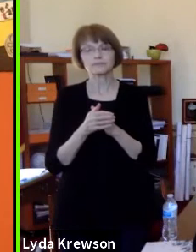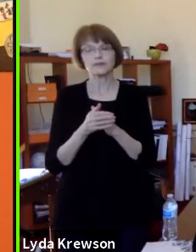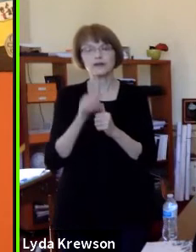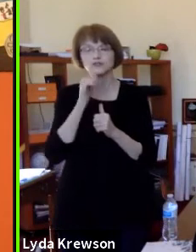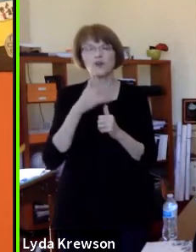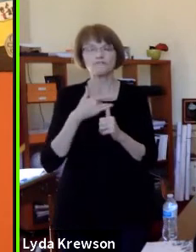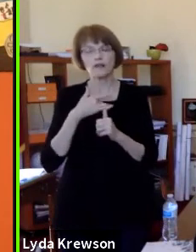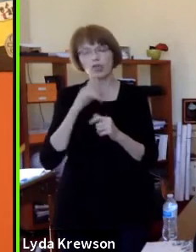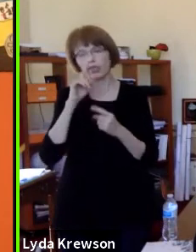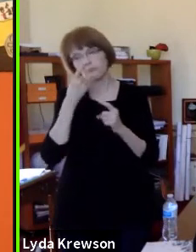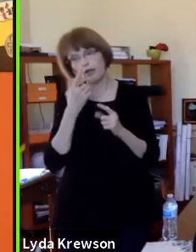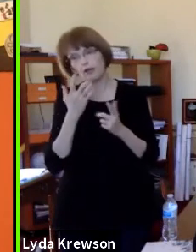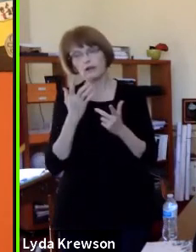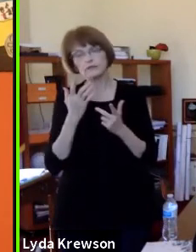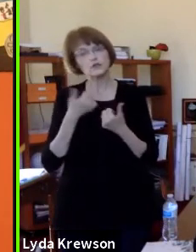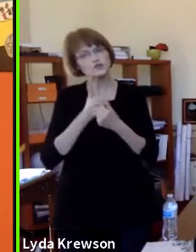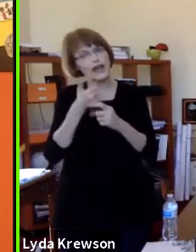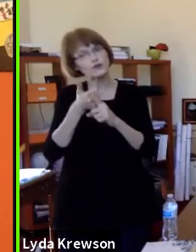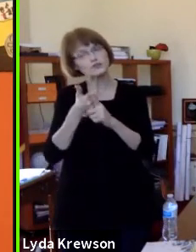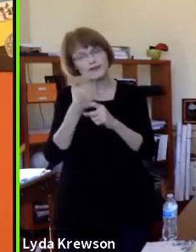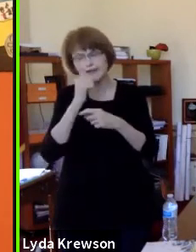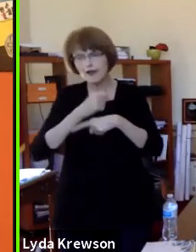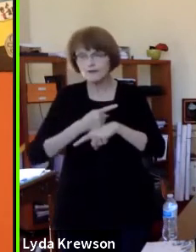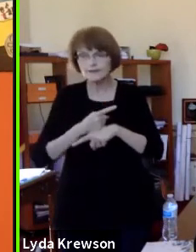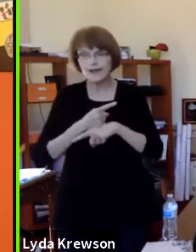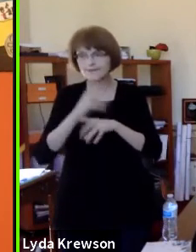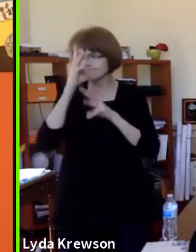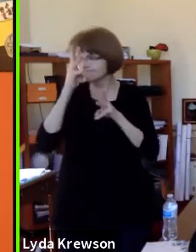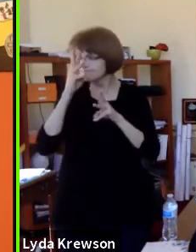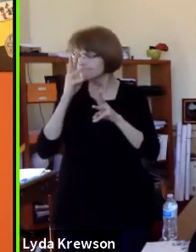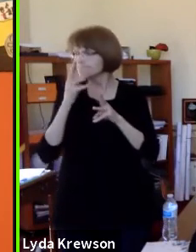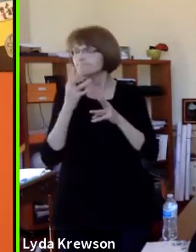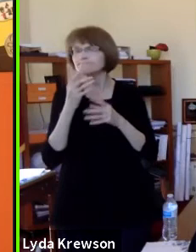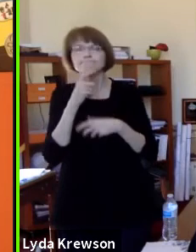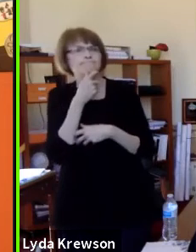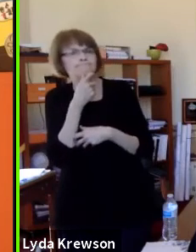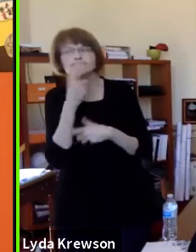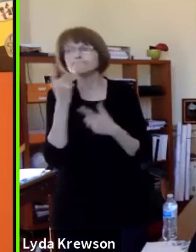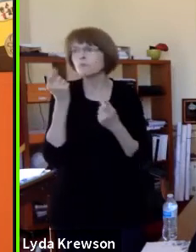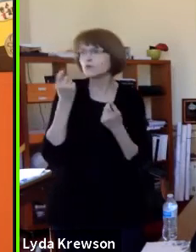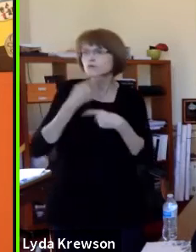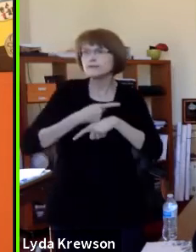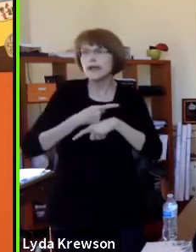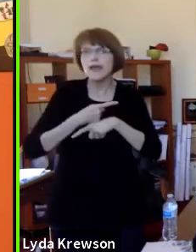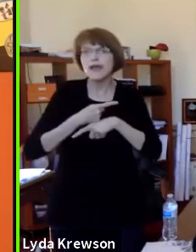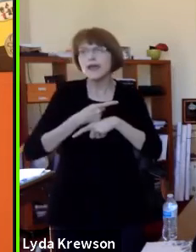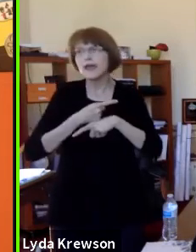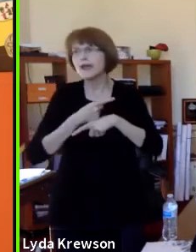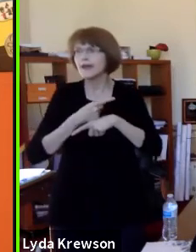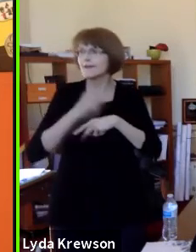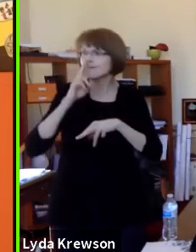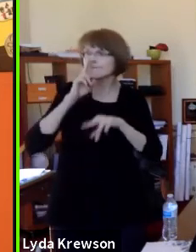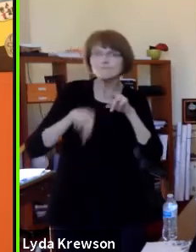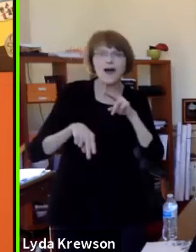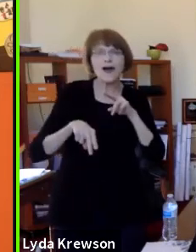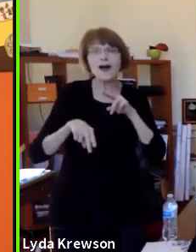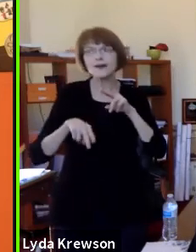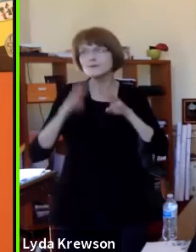feel dull and bored. Challenge yourself every day to say, what could I do today that would be fun, that